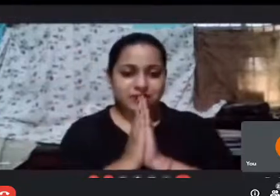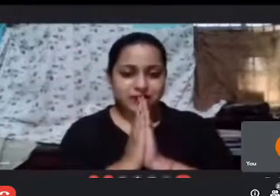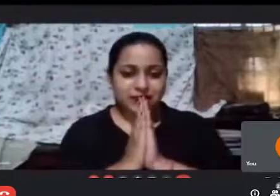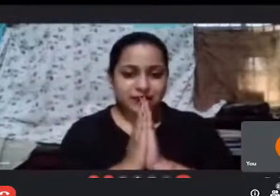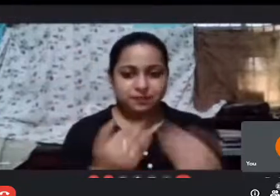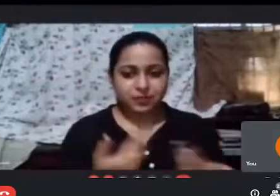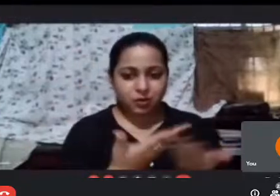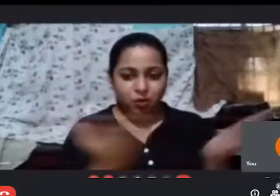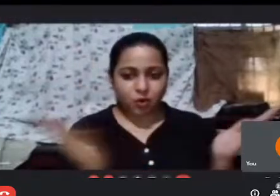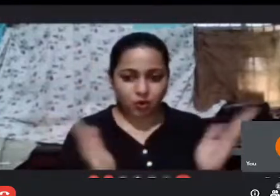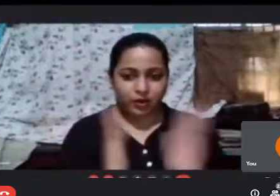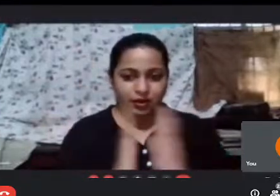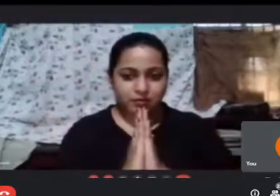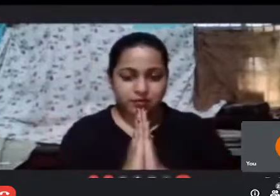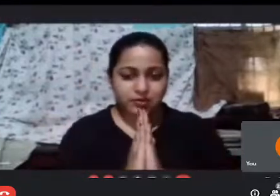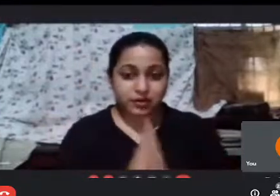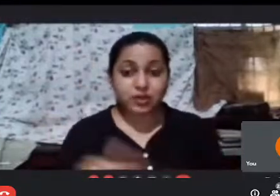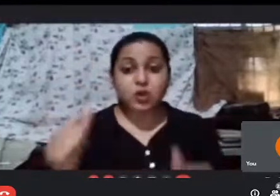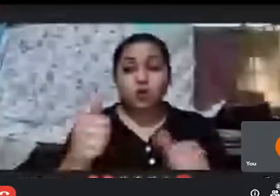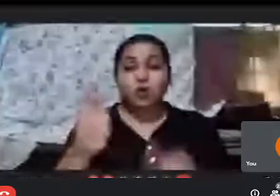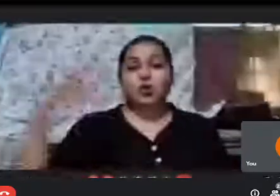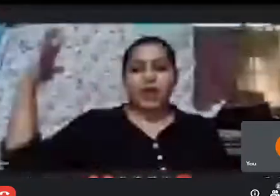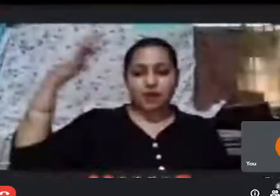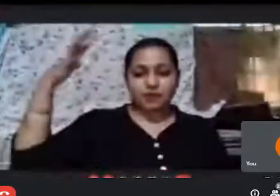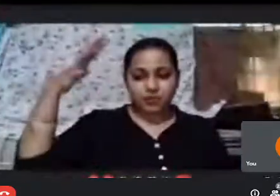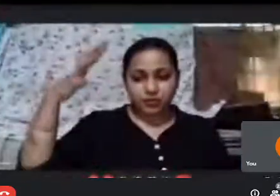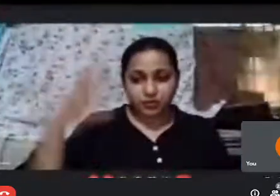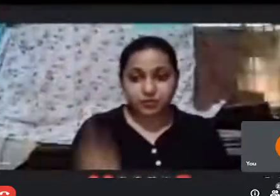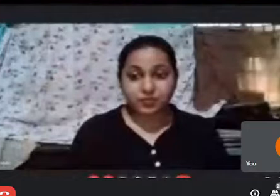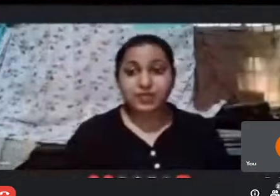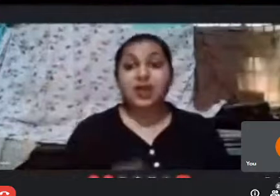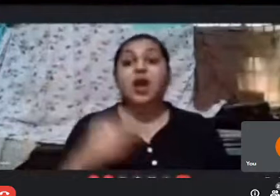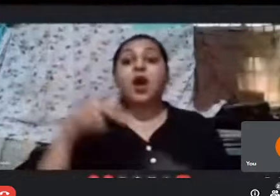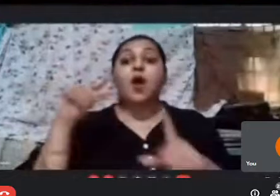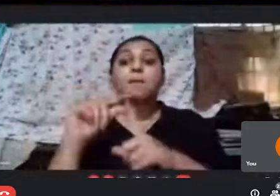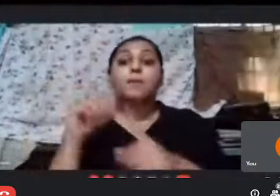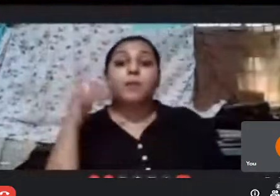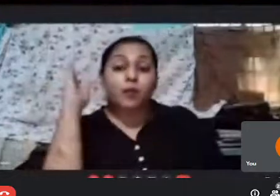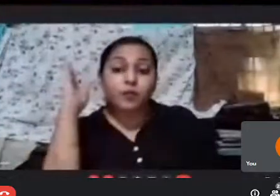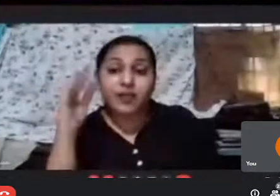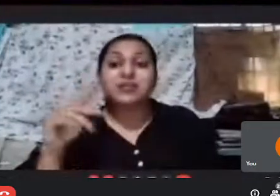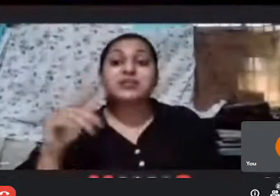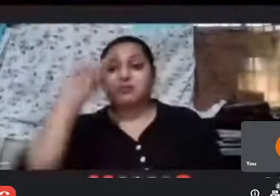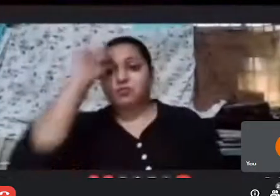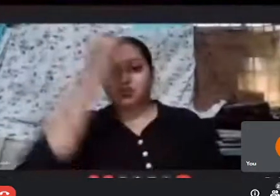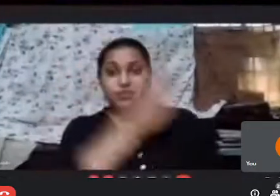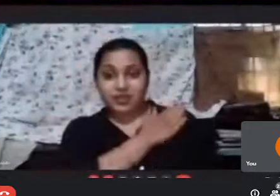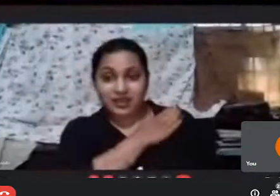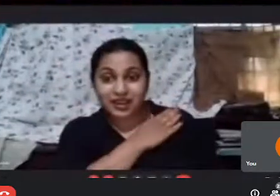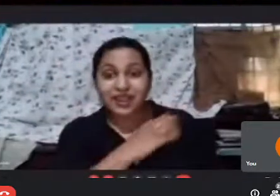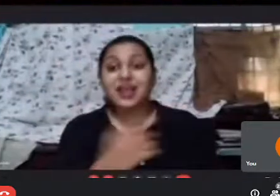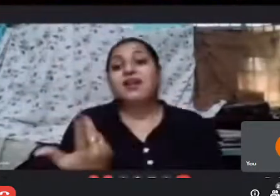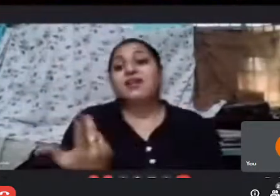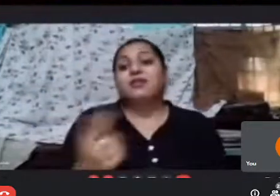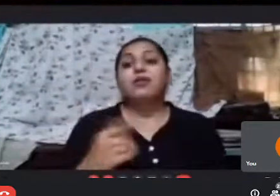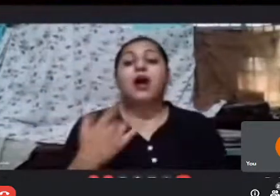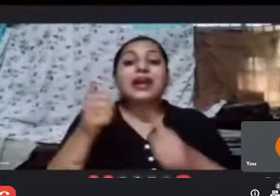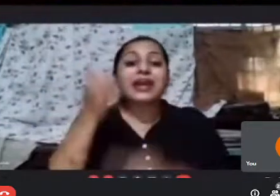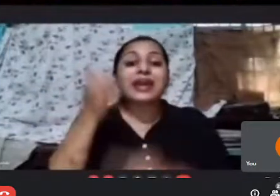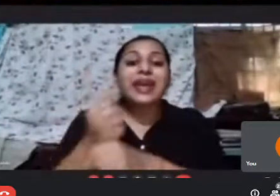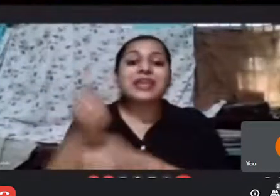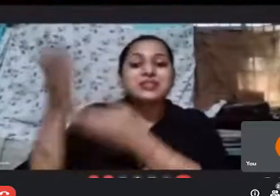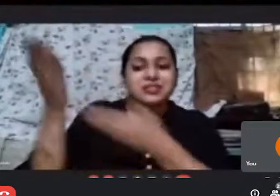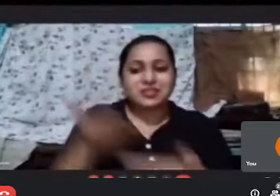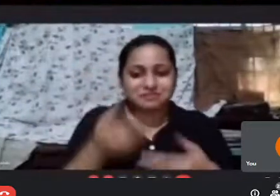Good afternoon. Professor Ulrike Seshan, today's guest of honor, and Deepu and